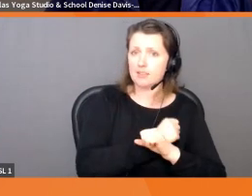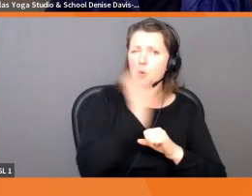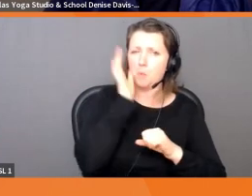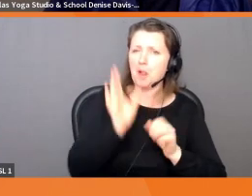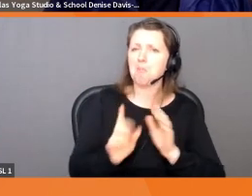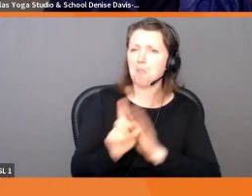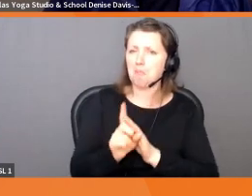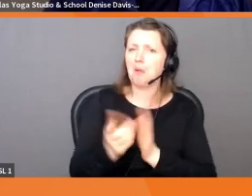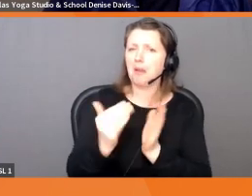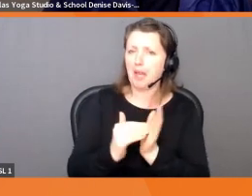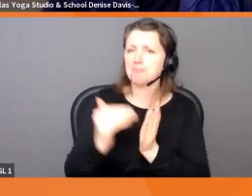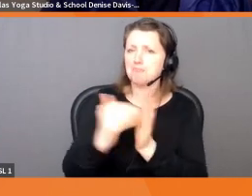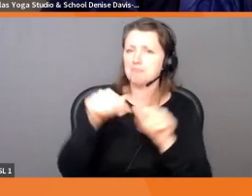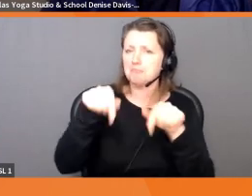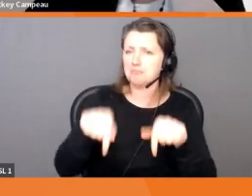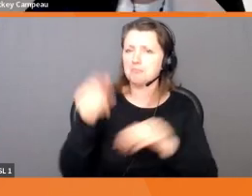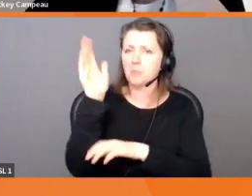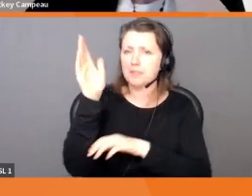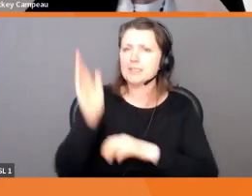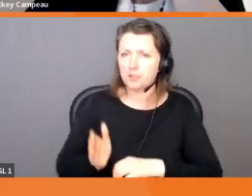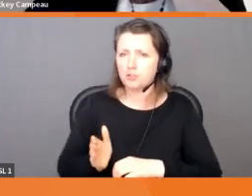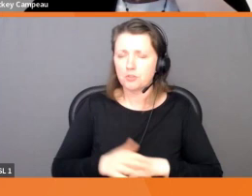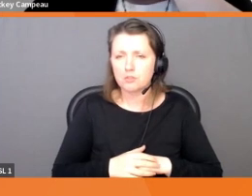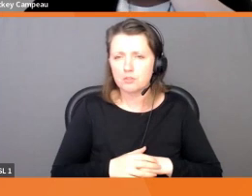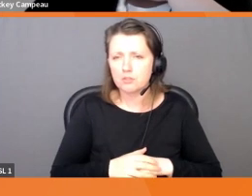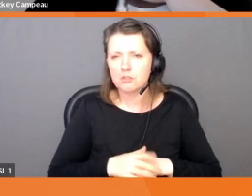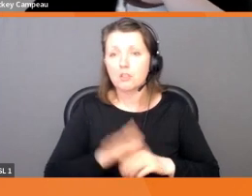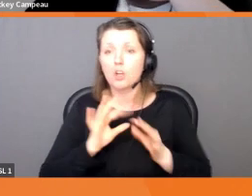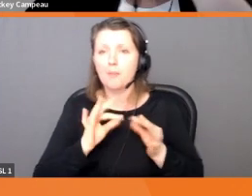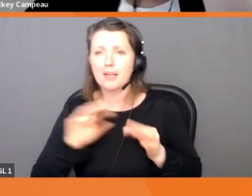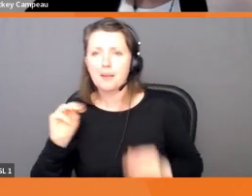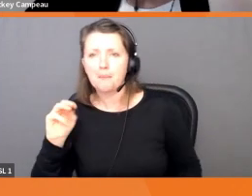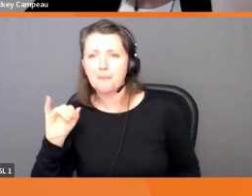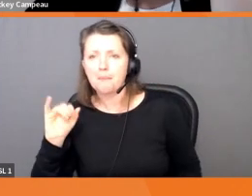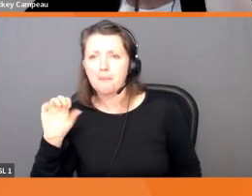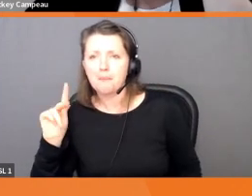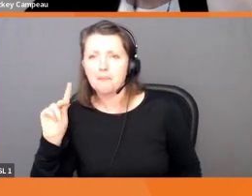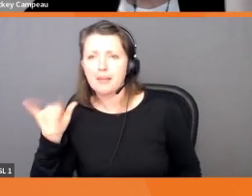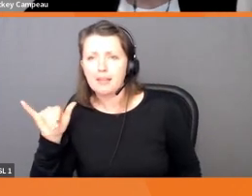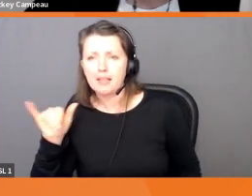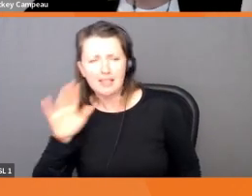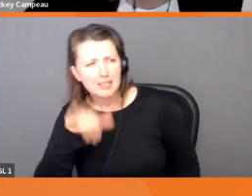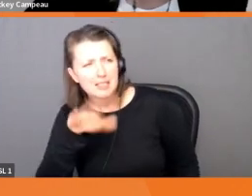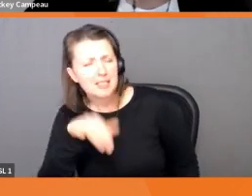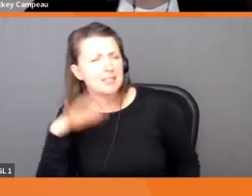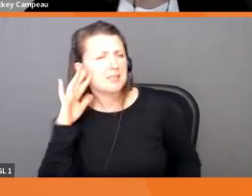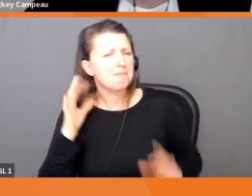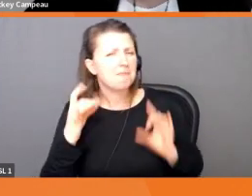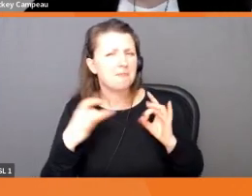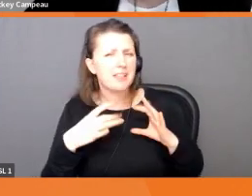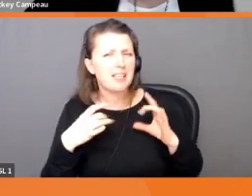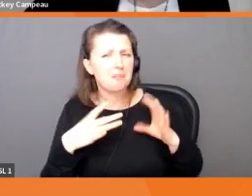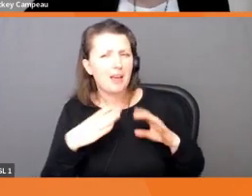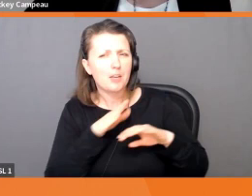session together. Hey, Denise. Yes? Can I just jump in and ask a favor? We're having some feedback that the music